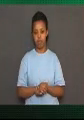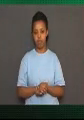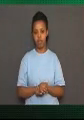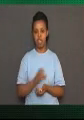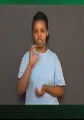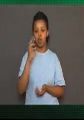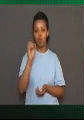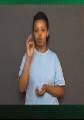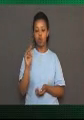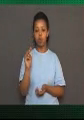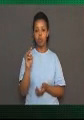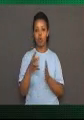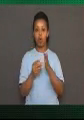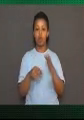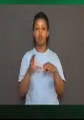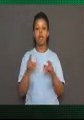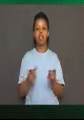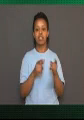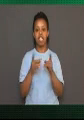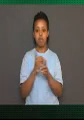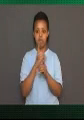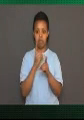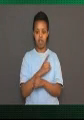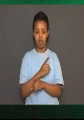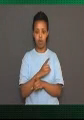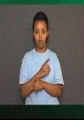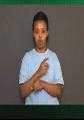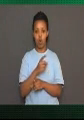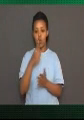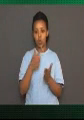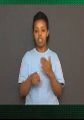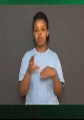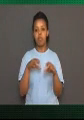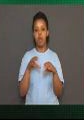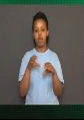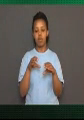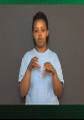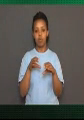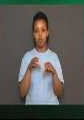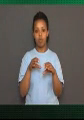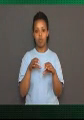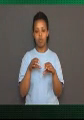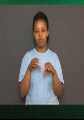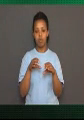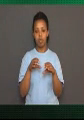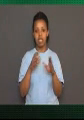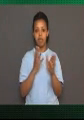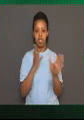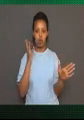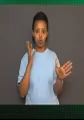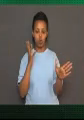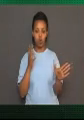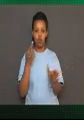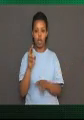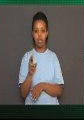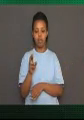Chromosome mutations occur as a result of changes in the arrangement